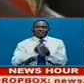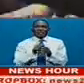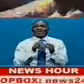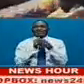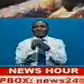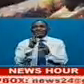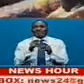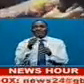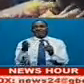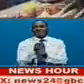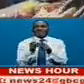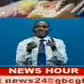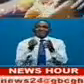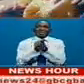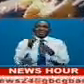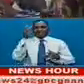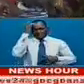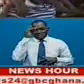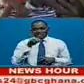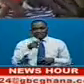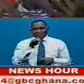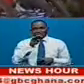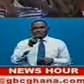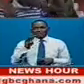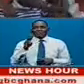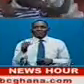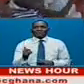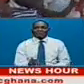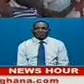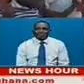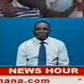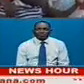condition. For GBC 24, Mavis Offei Acheampong reporting.